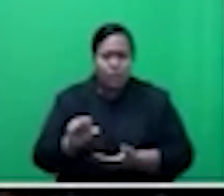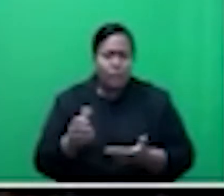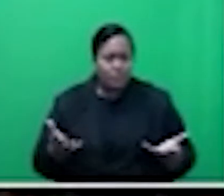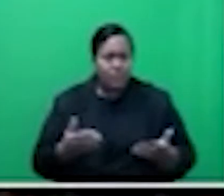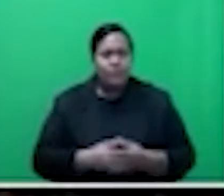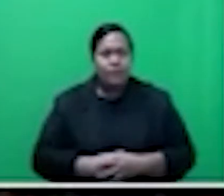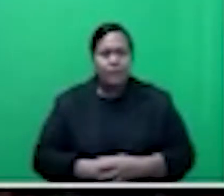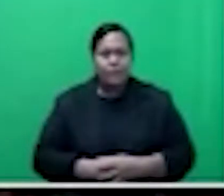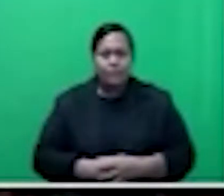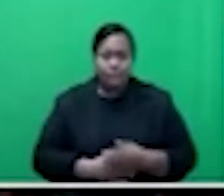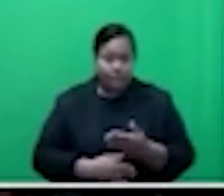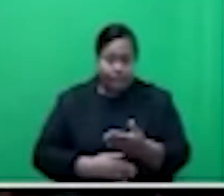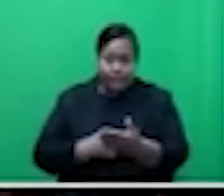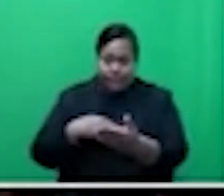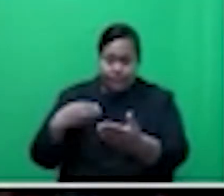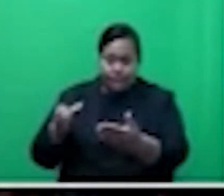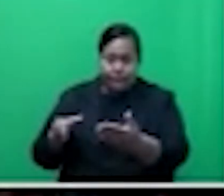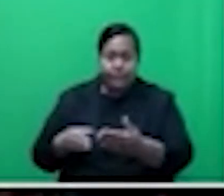floor.